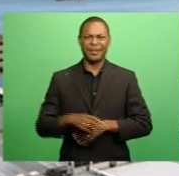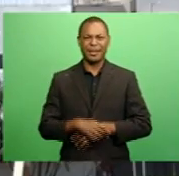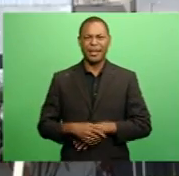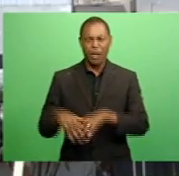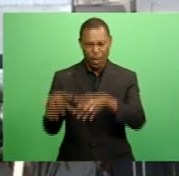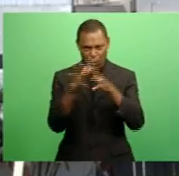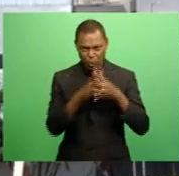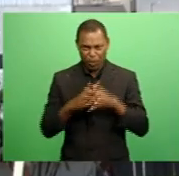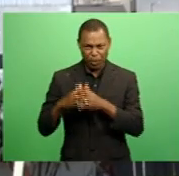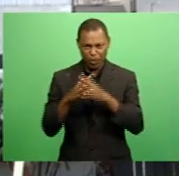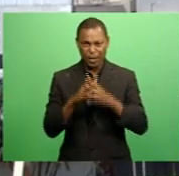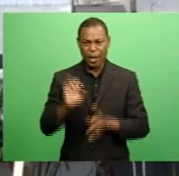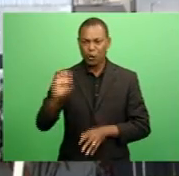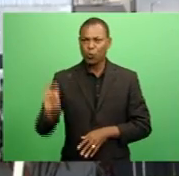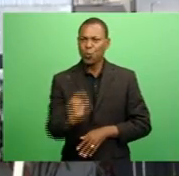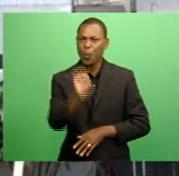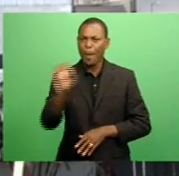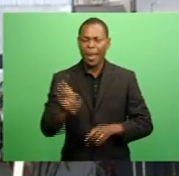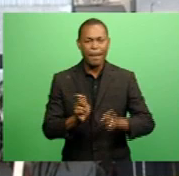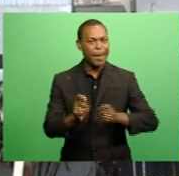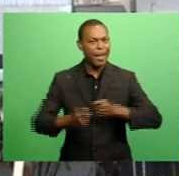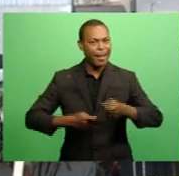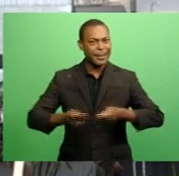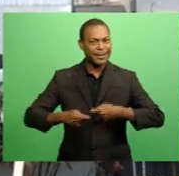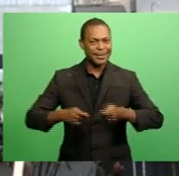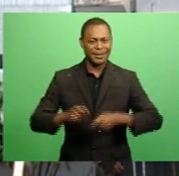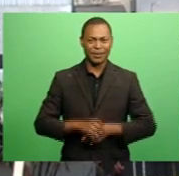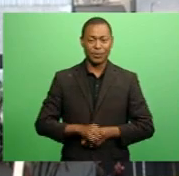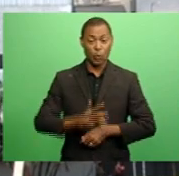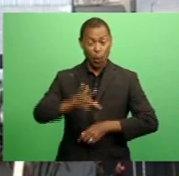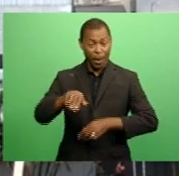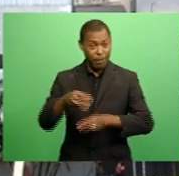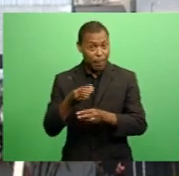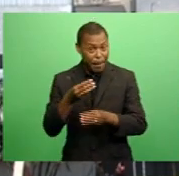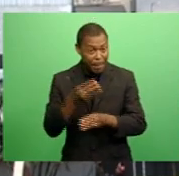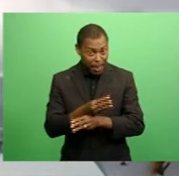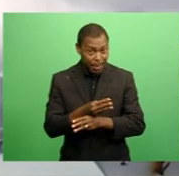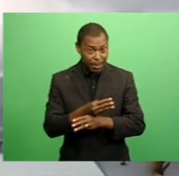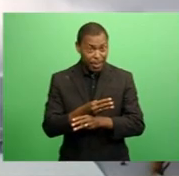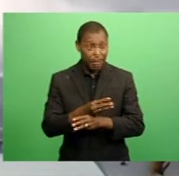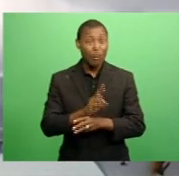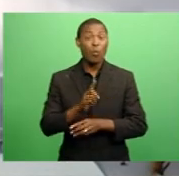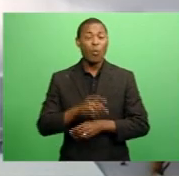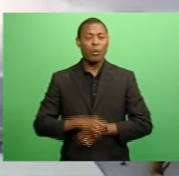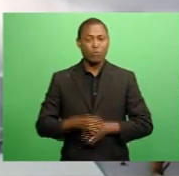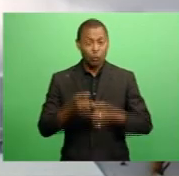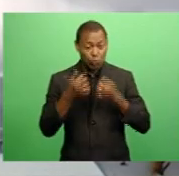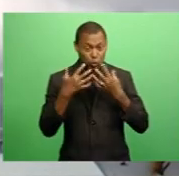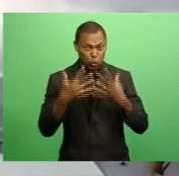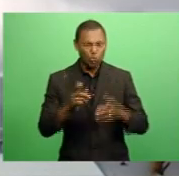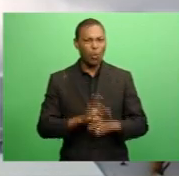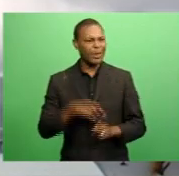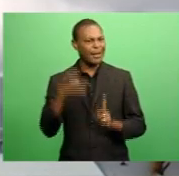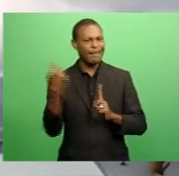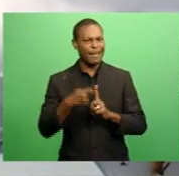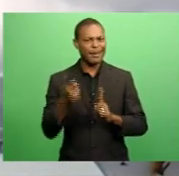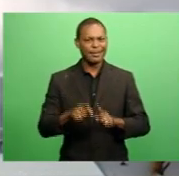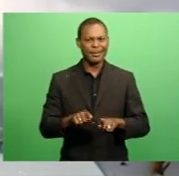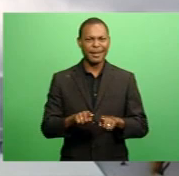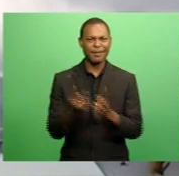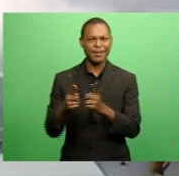and European markets. Each month, the Expo series will target different markets such as New